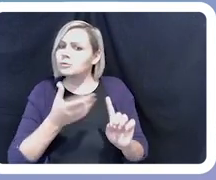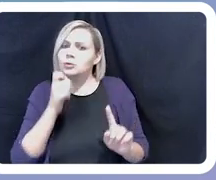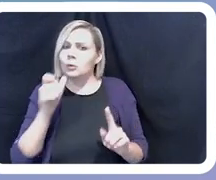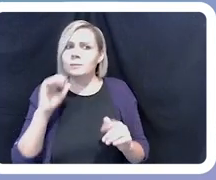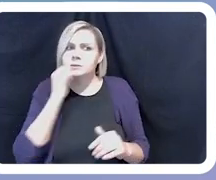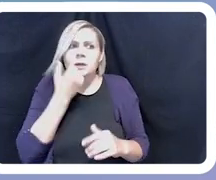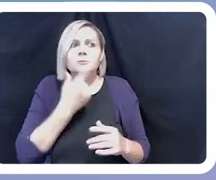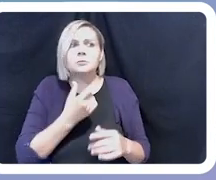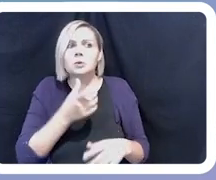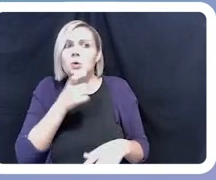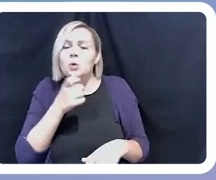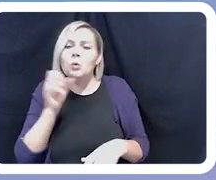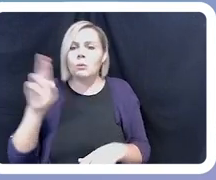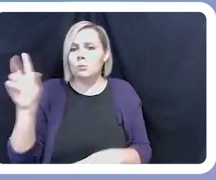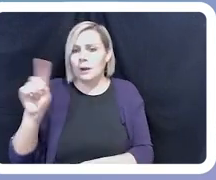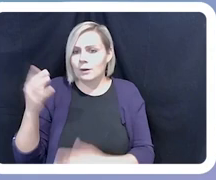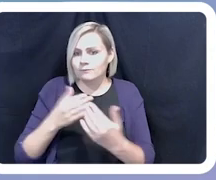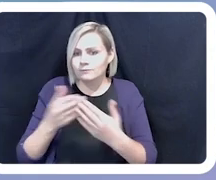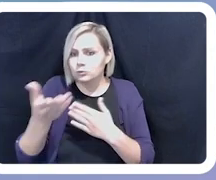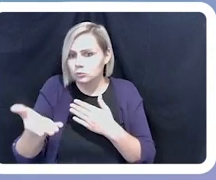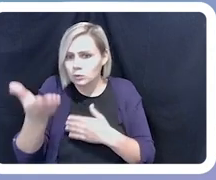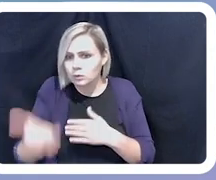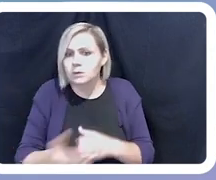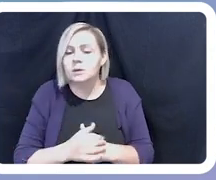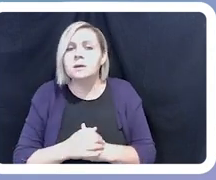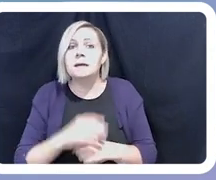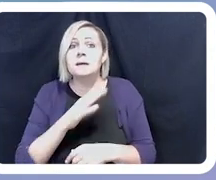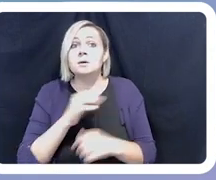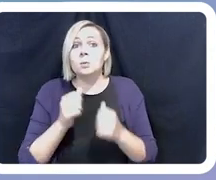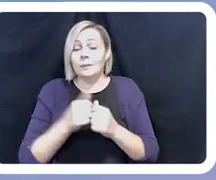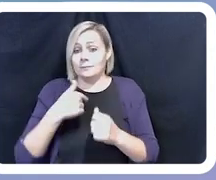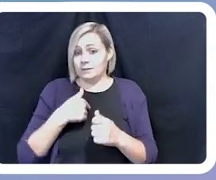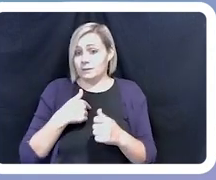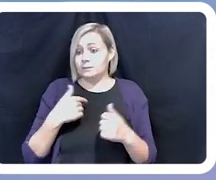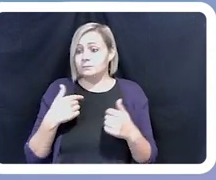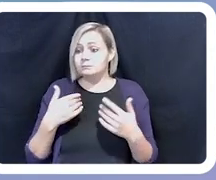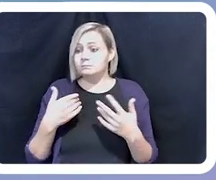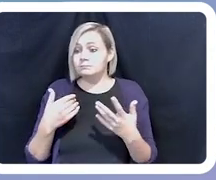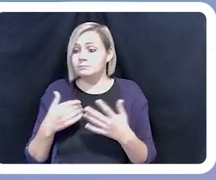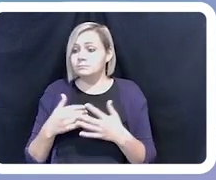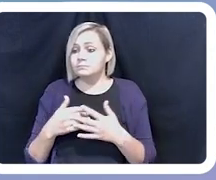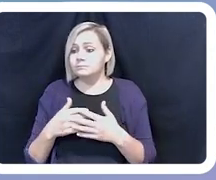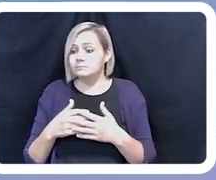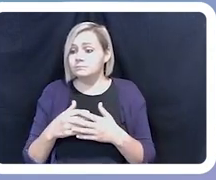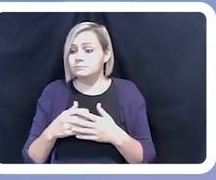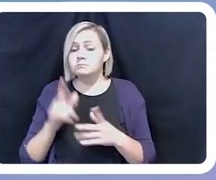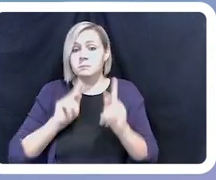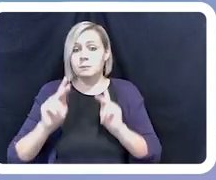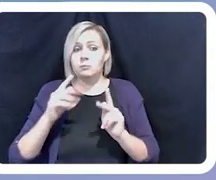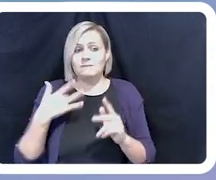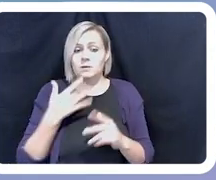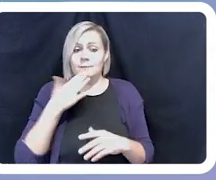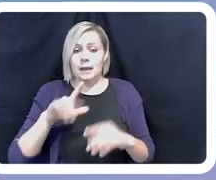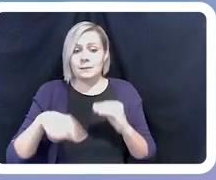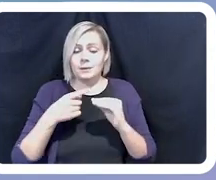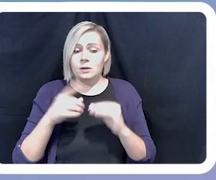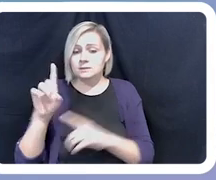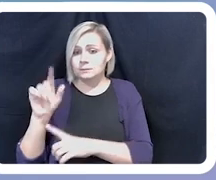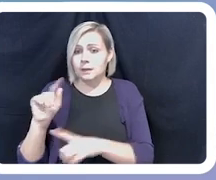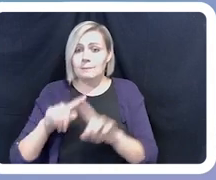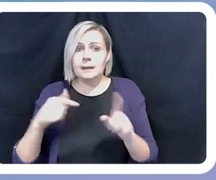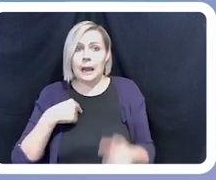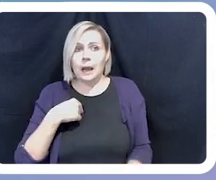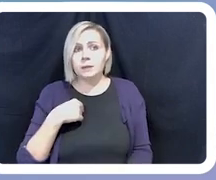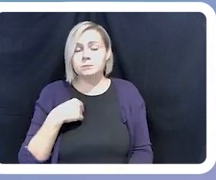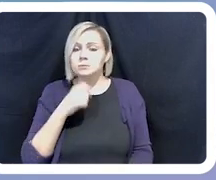don't be ashamed of what you are and all like that. Like with me, I have some people who feel as bad about their disability.